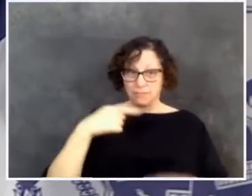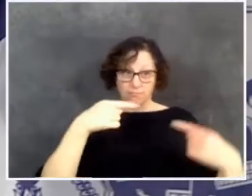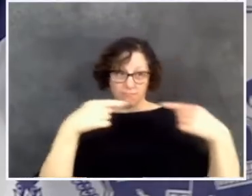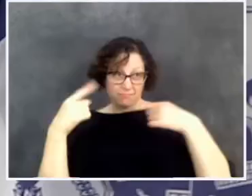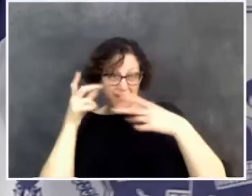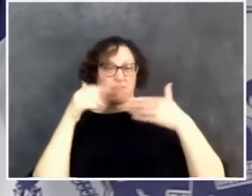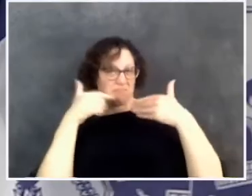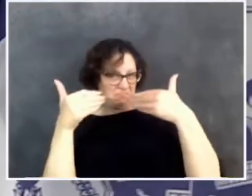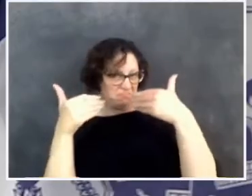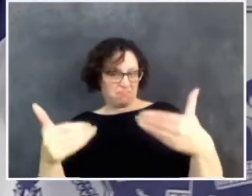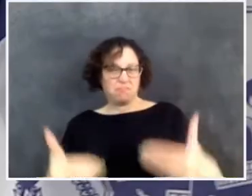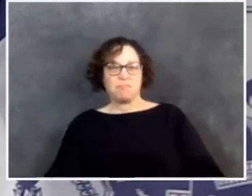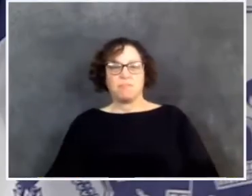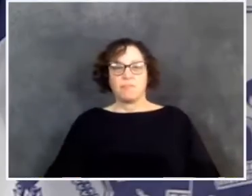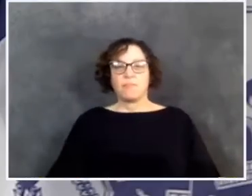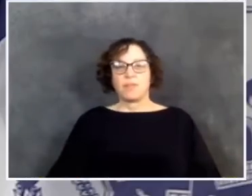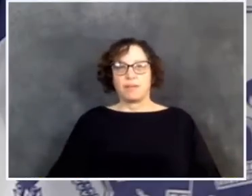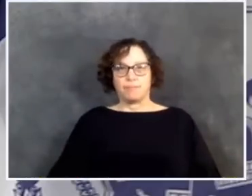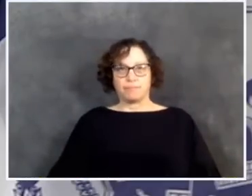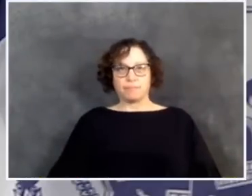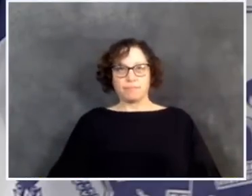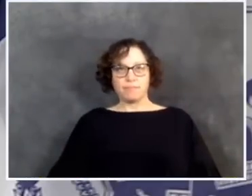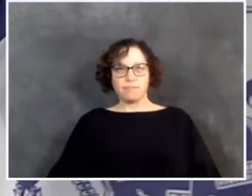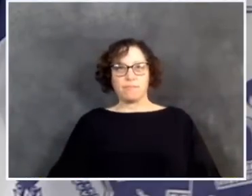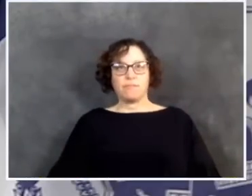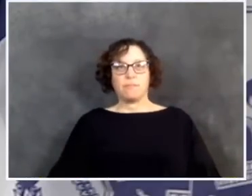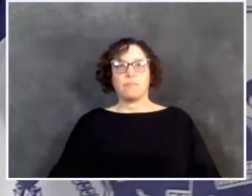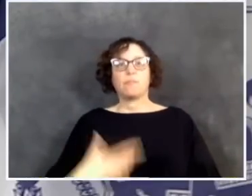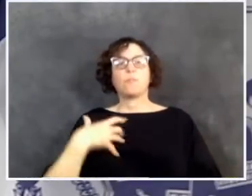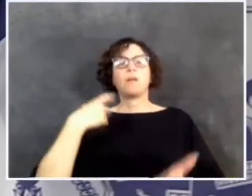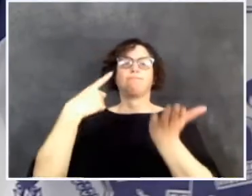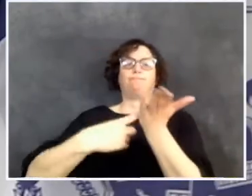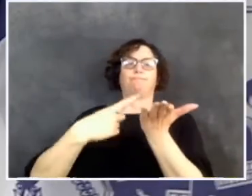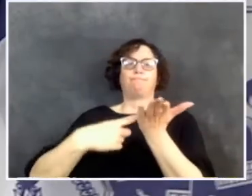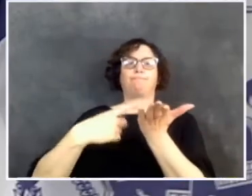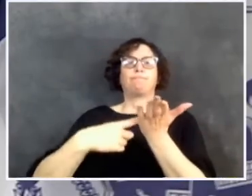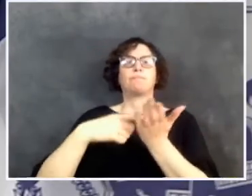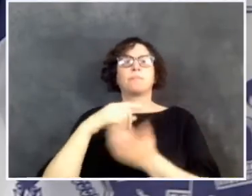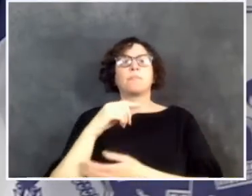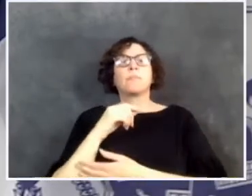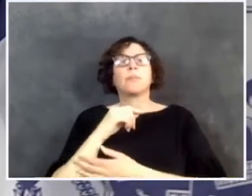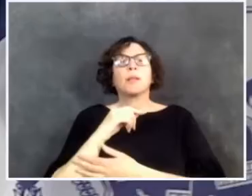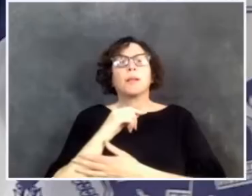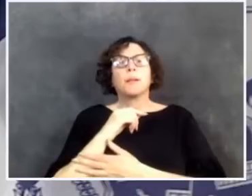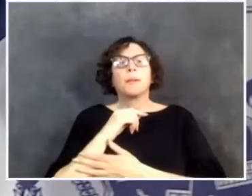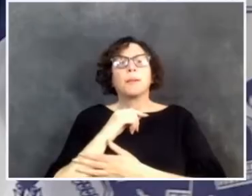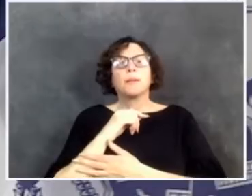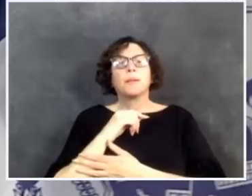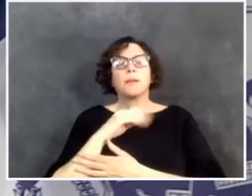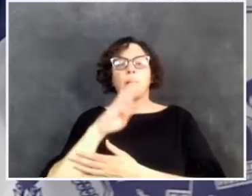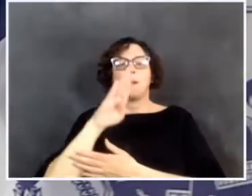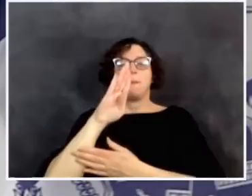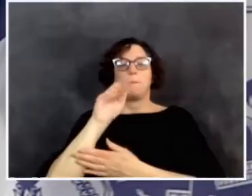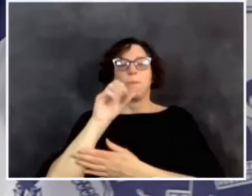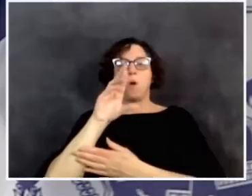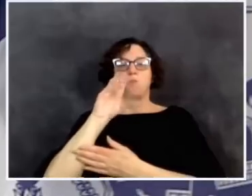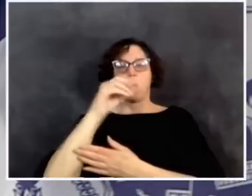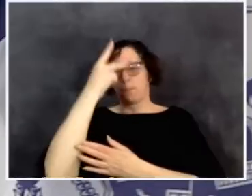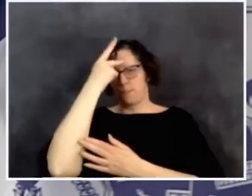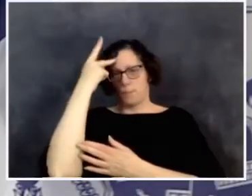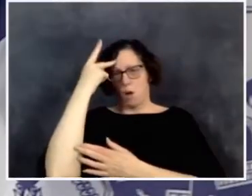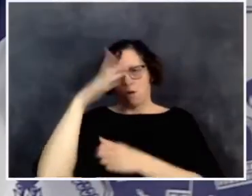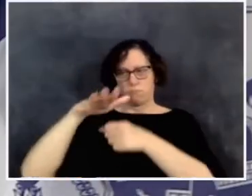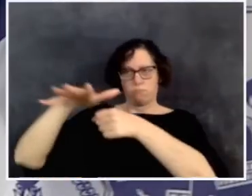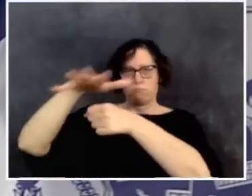I'd like to talk about Borough Park. There have been tweets suggesting that police have been cracking down on illegal gatherings in the